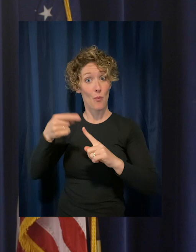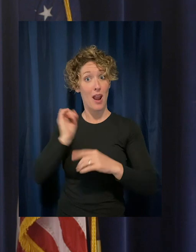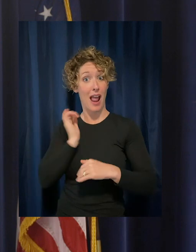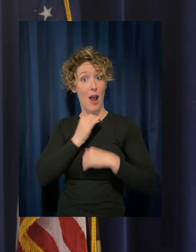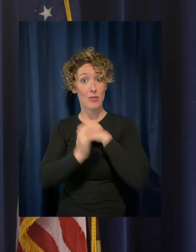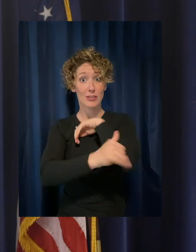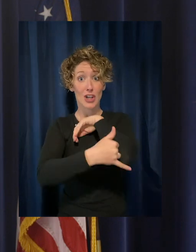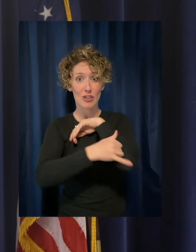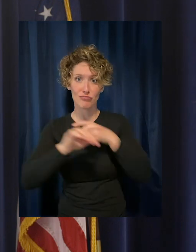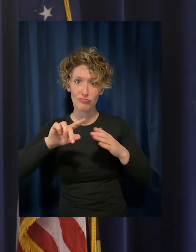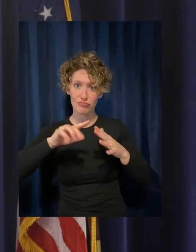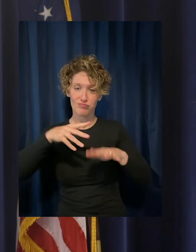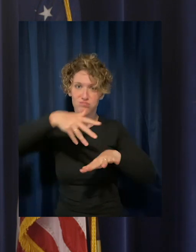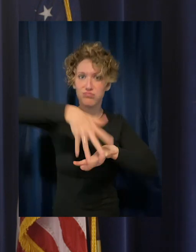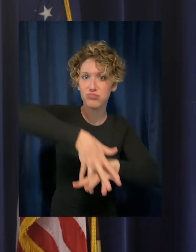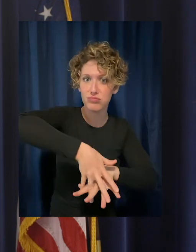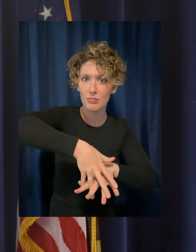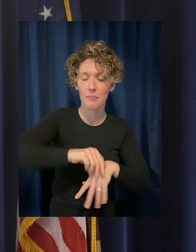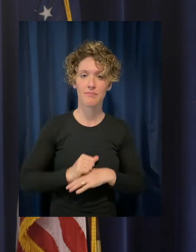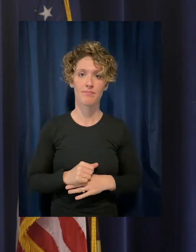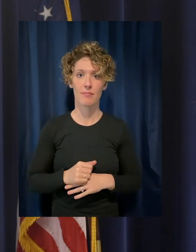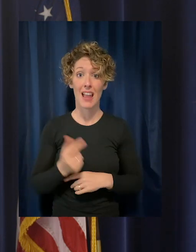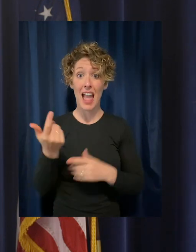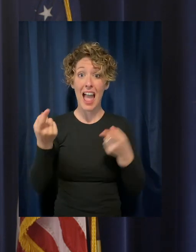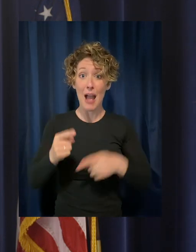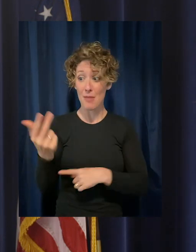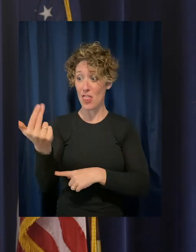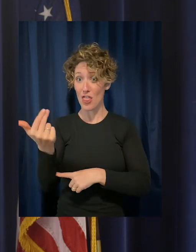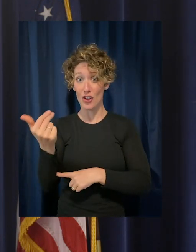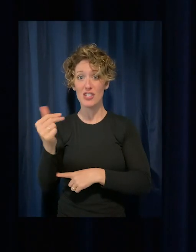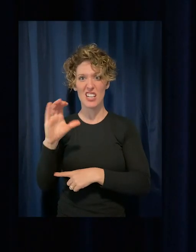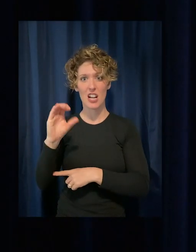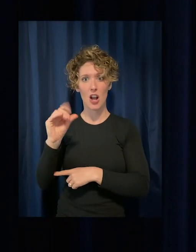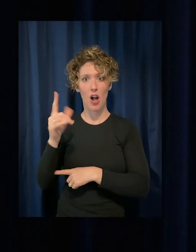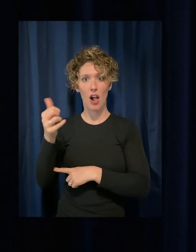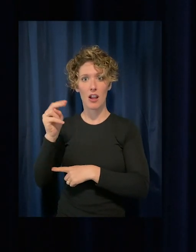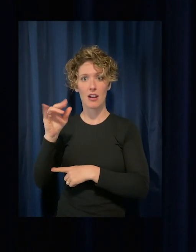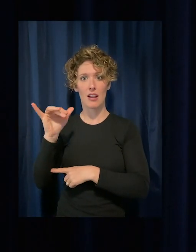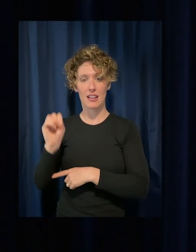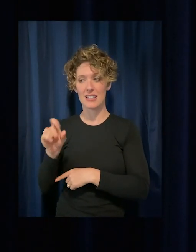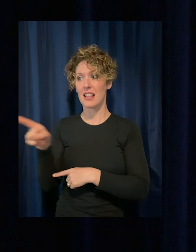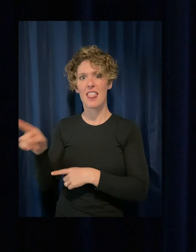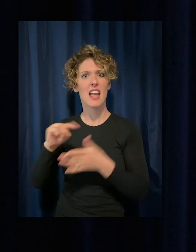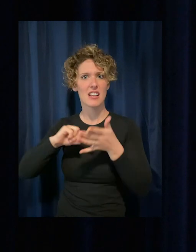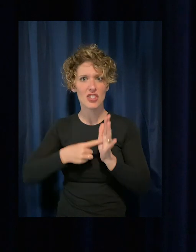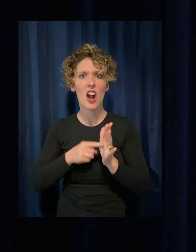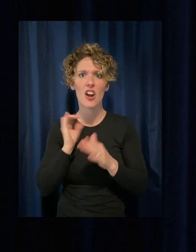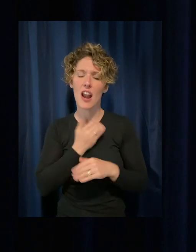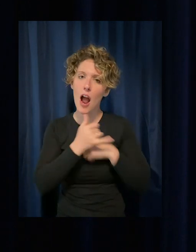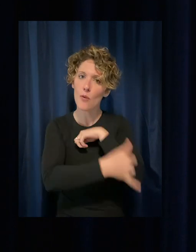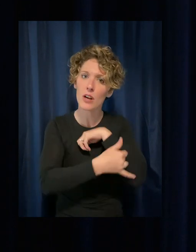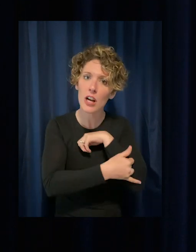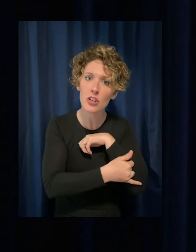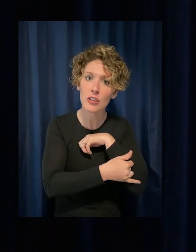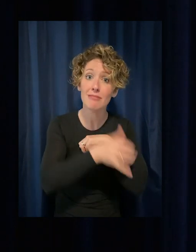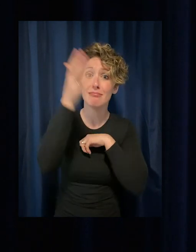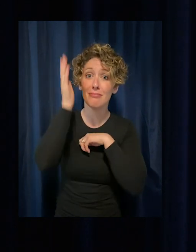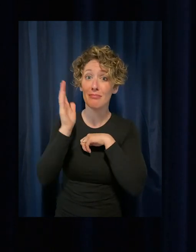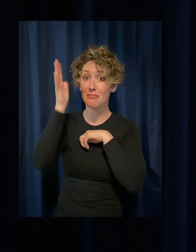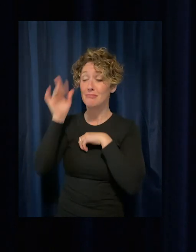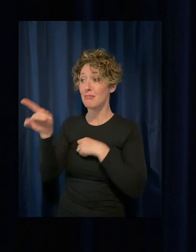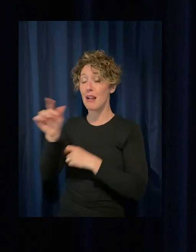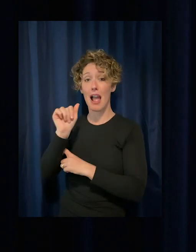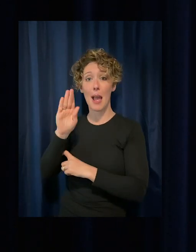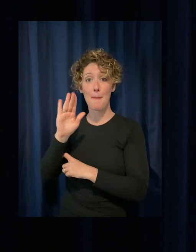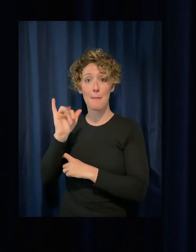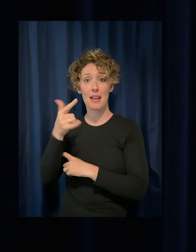accomplished, 13 colonies formed the great nation we call home. Writing at the time, Abigail Adams said, "These are the